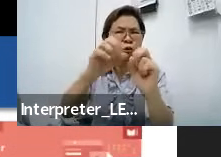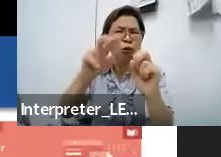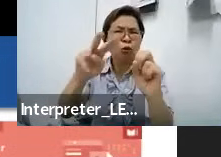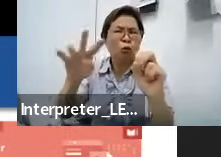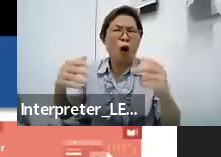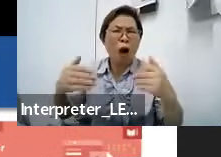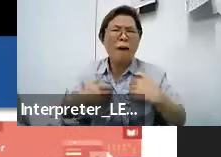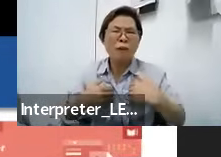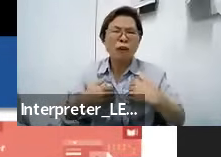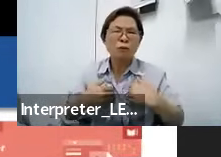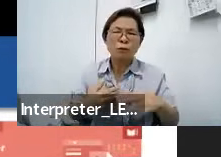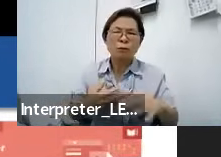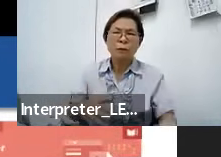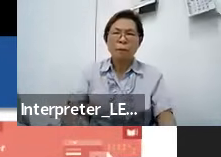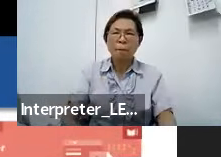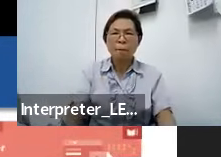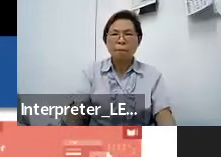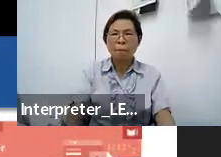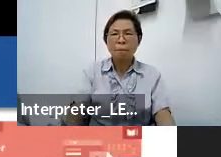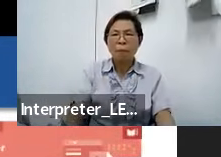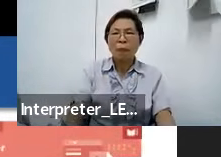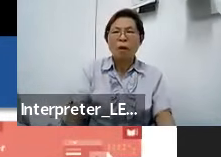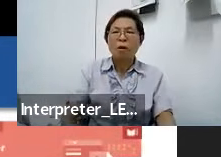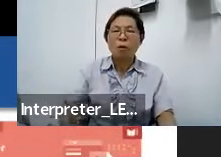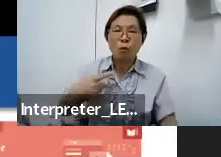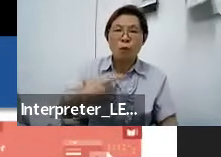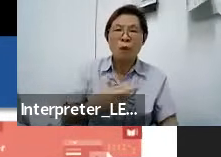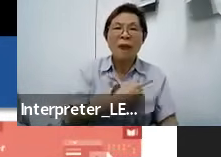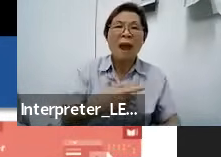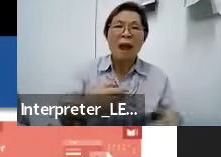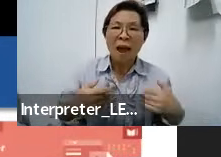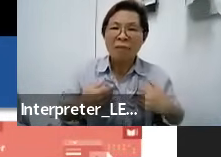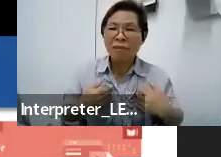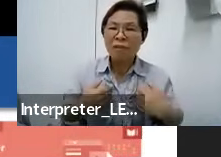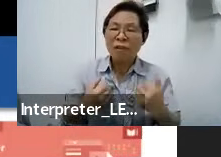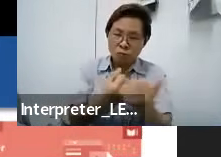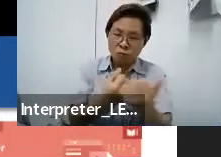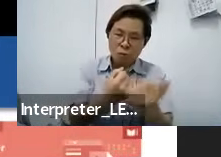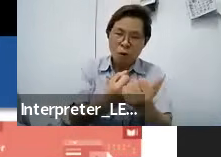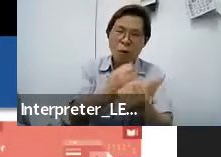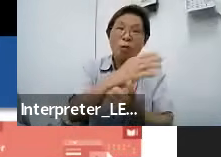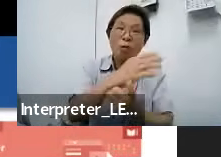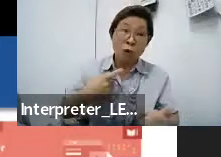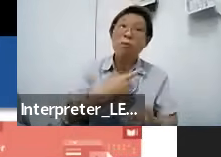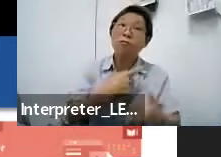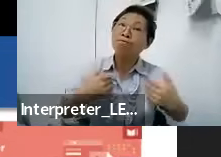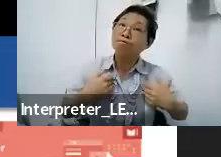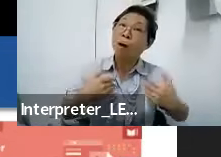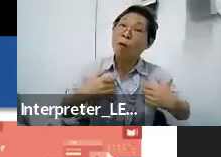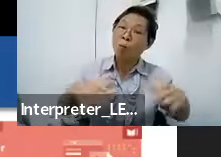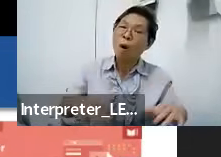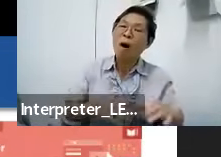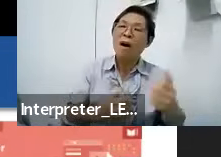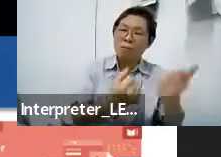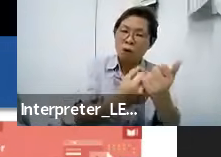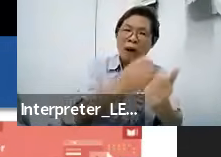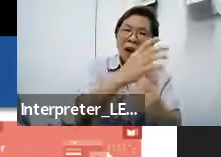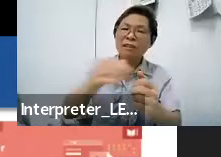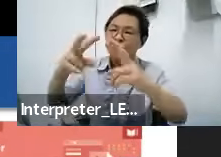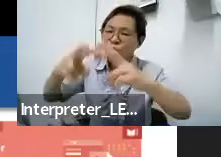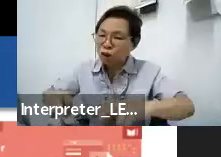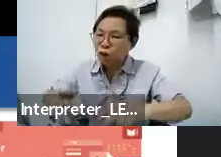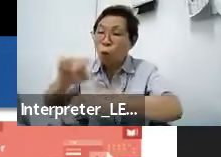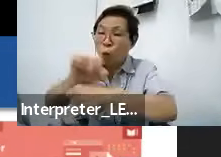okay. So we do also advocacy and research work to support the member